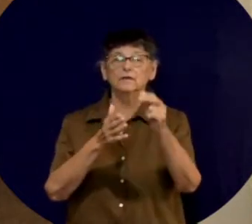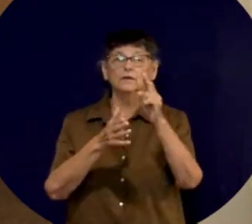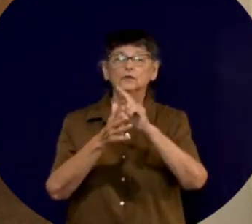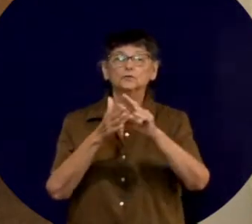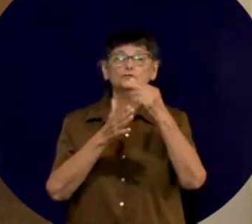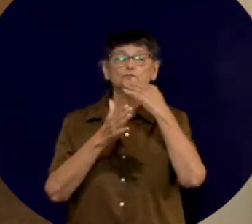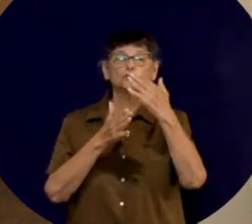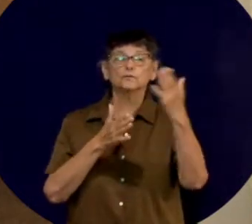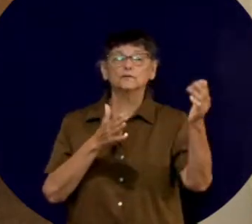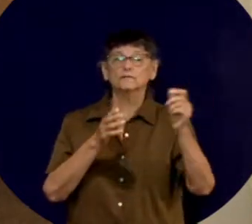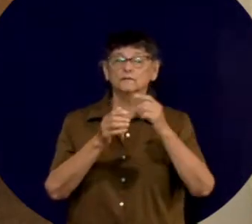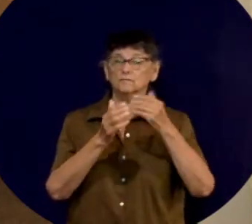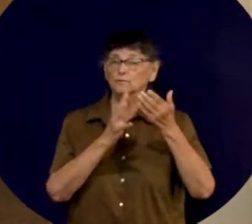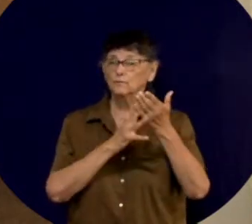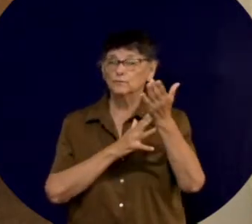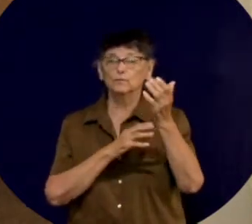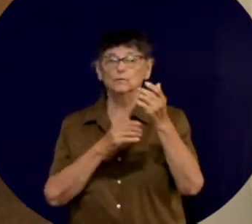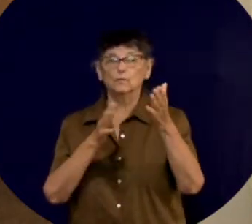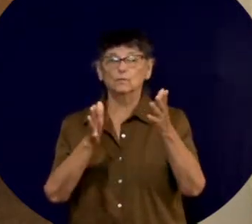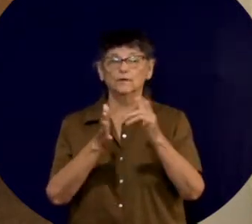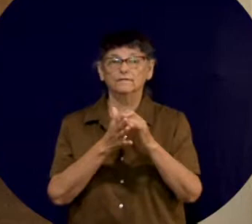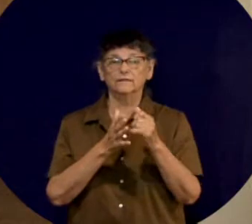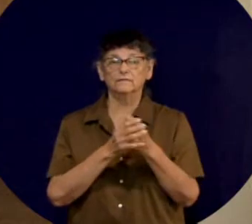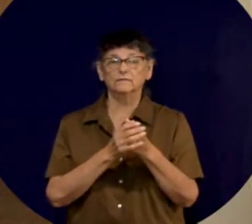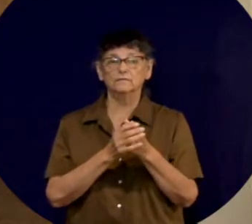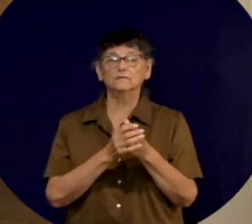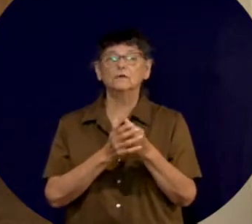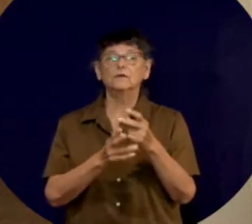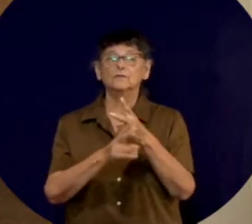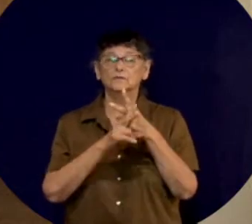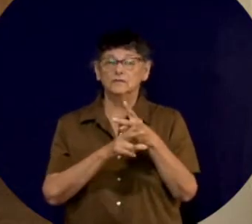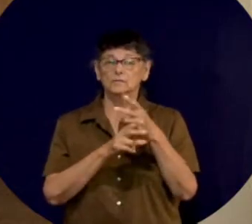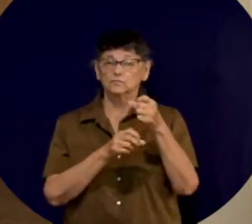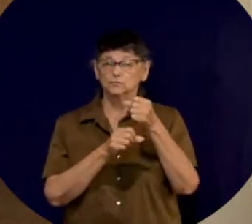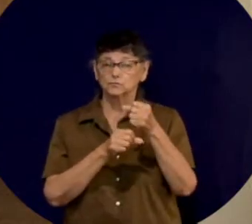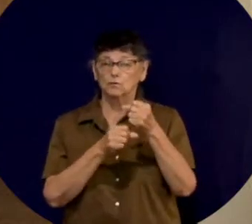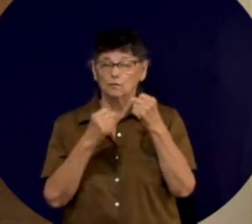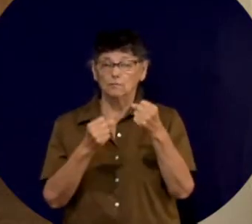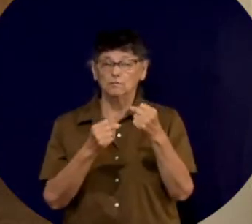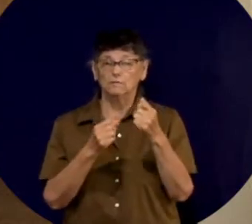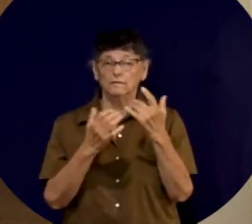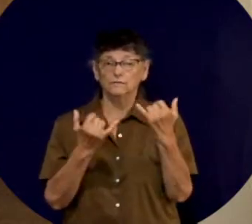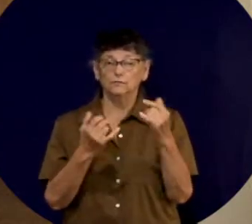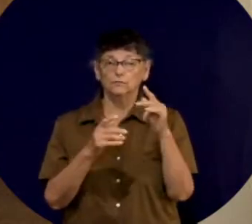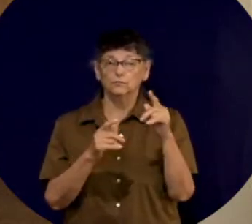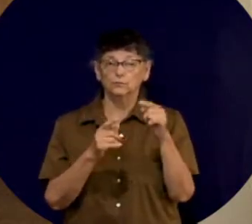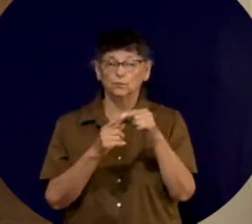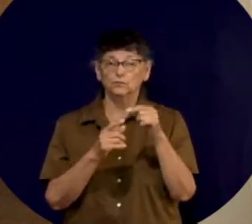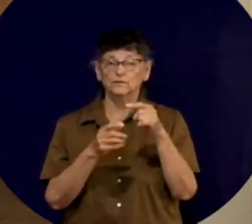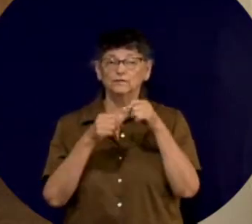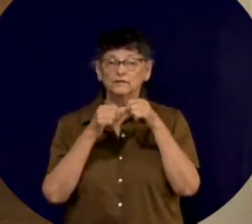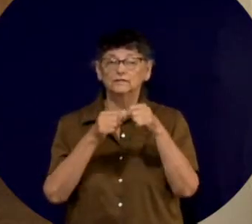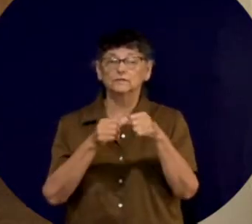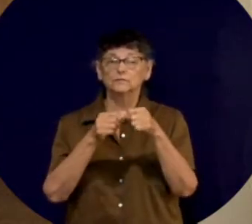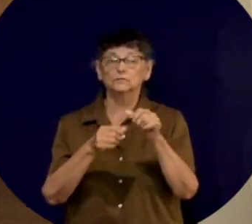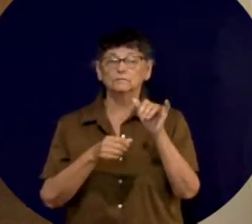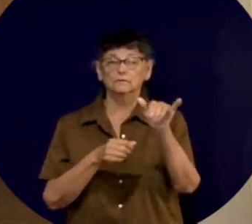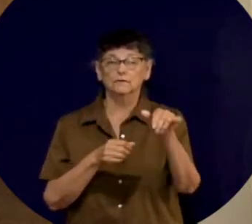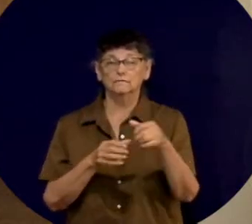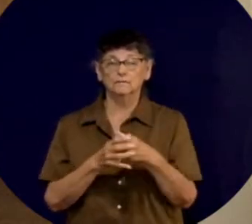the good things that pass in such a way as to hold fast even now to those that endure